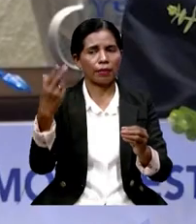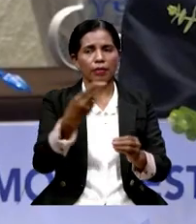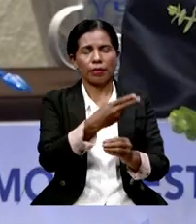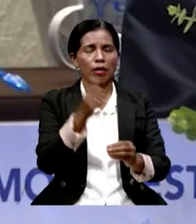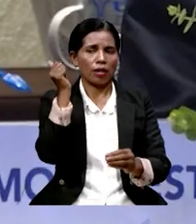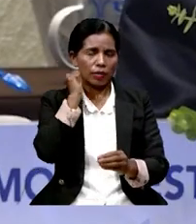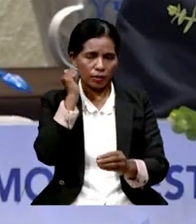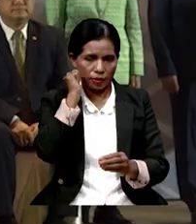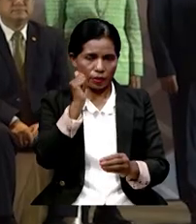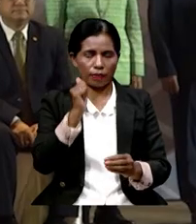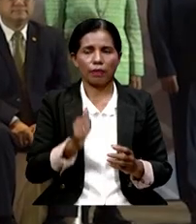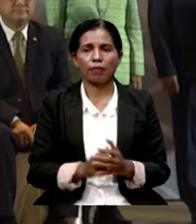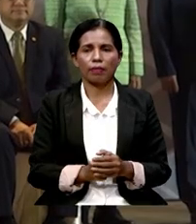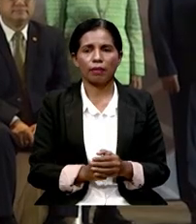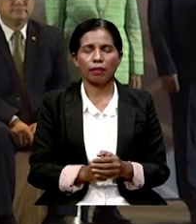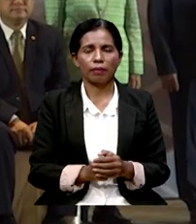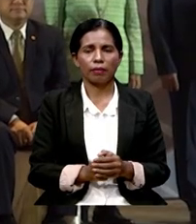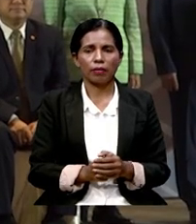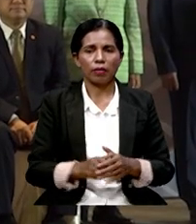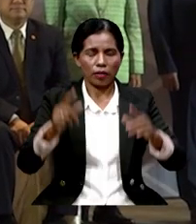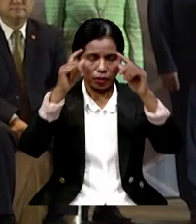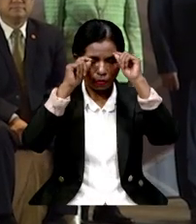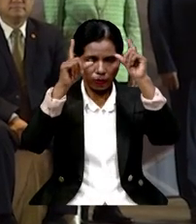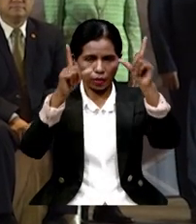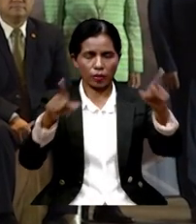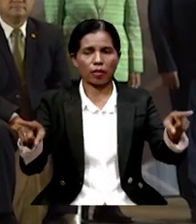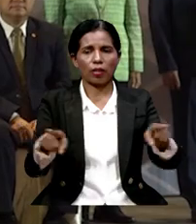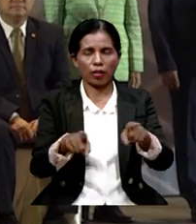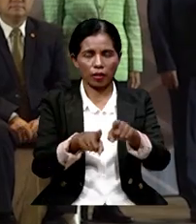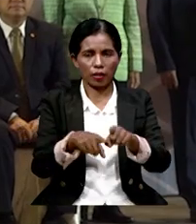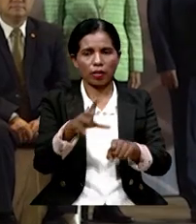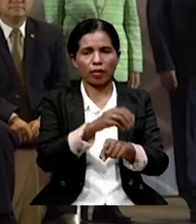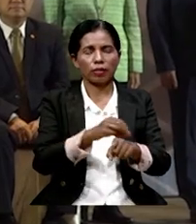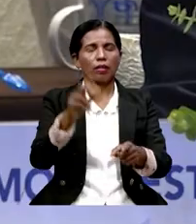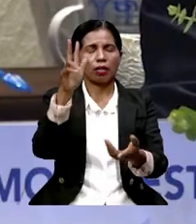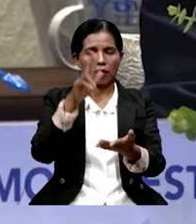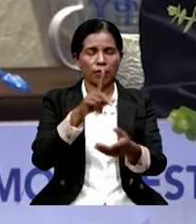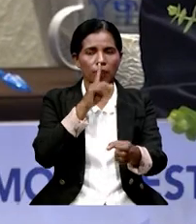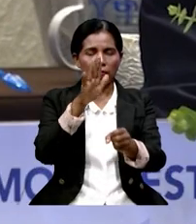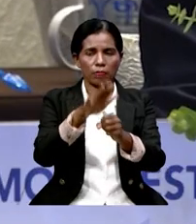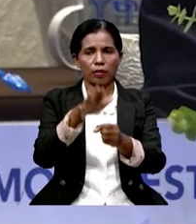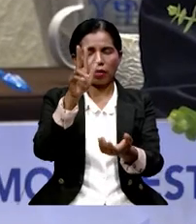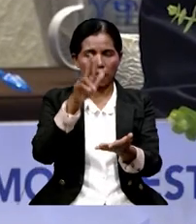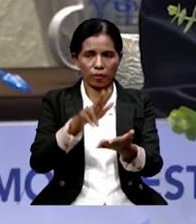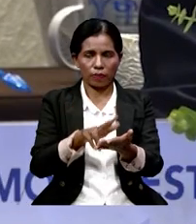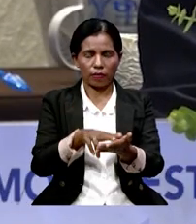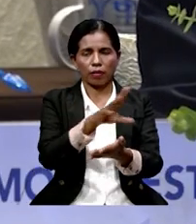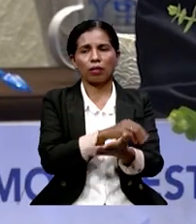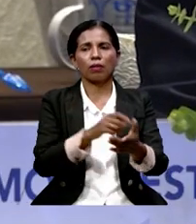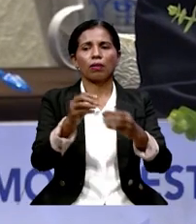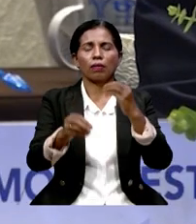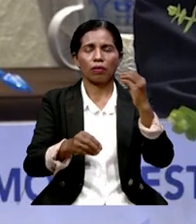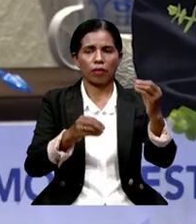ASEAN roadmap, Tmor-Leste also commit to ratify this legal instrument